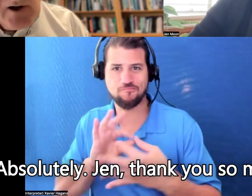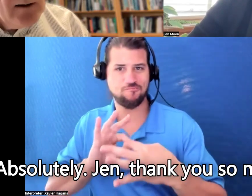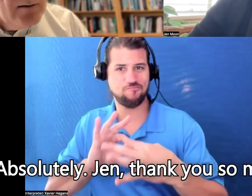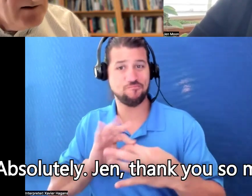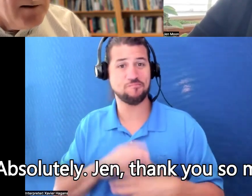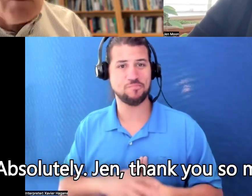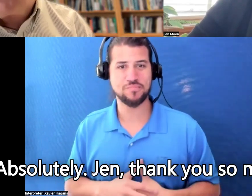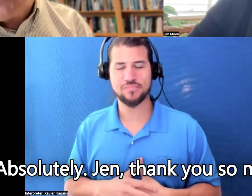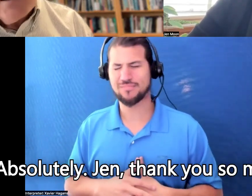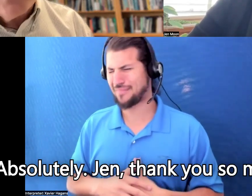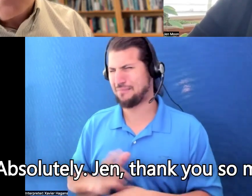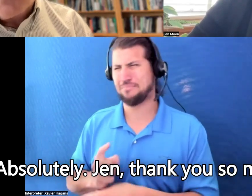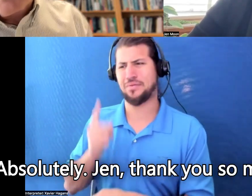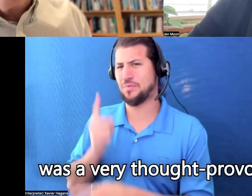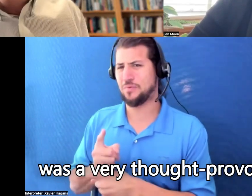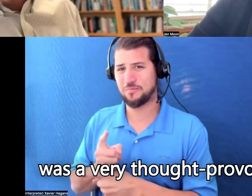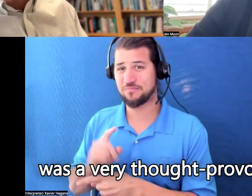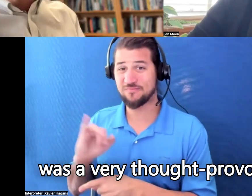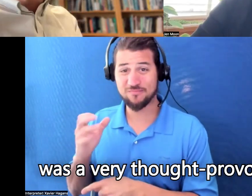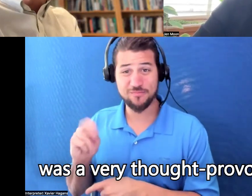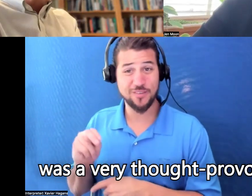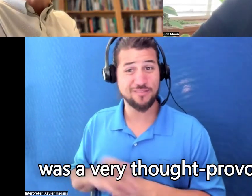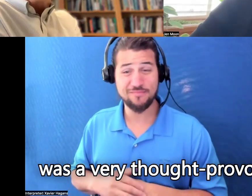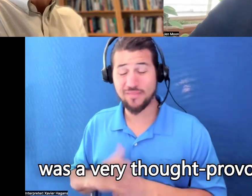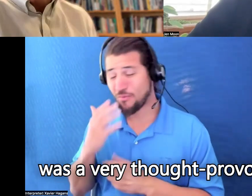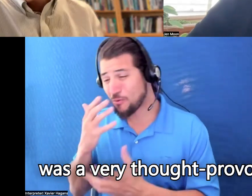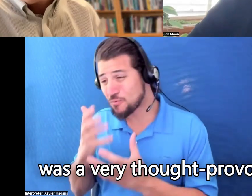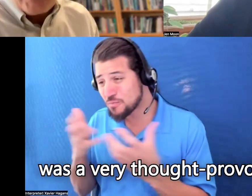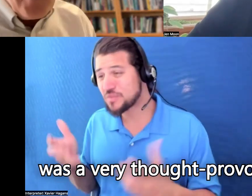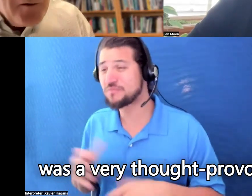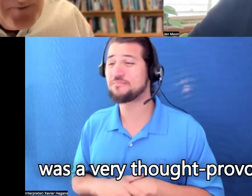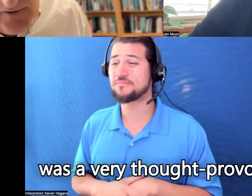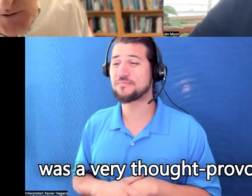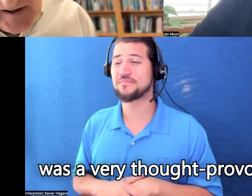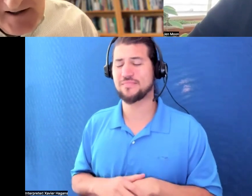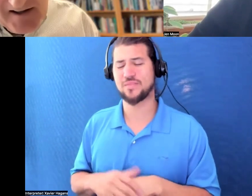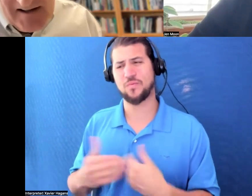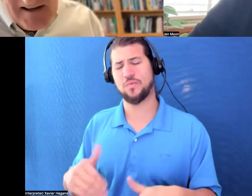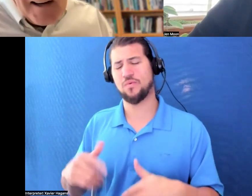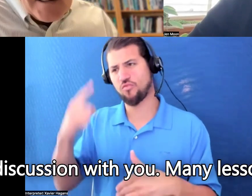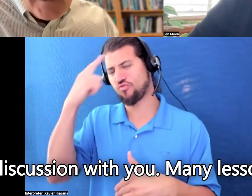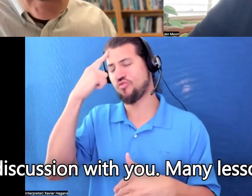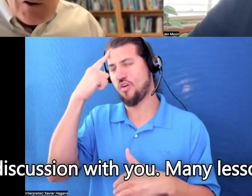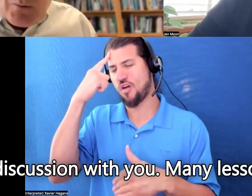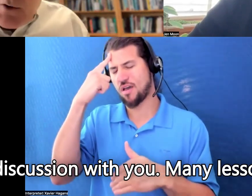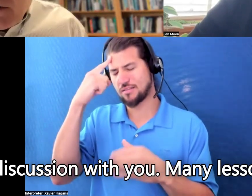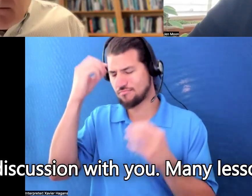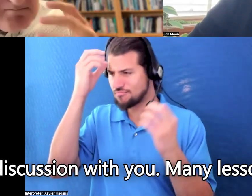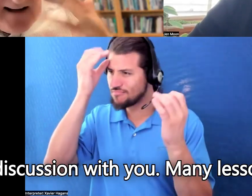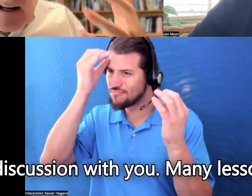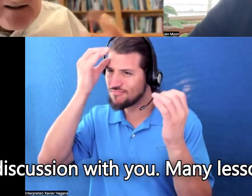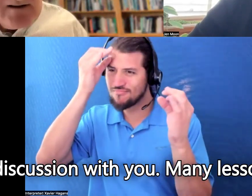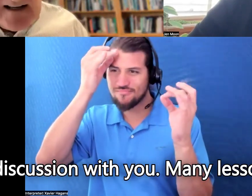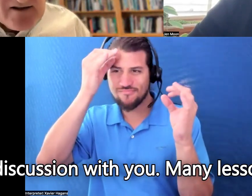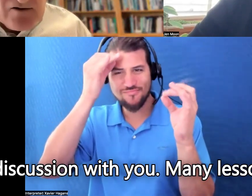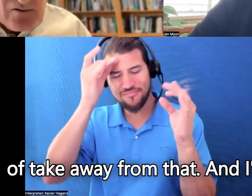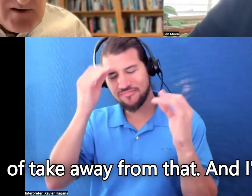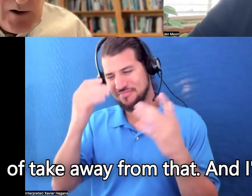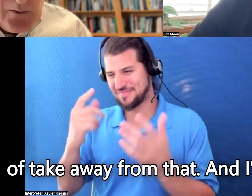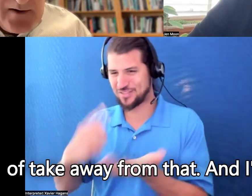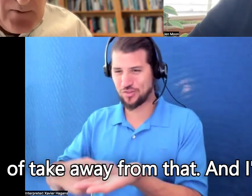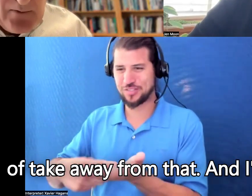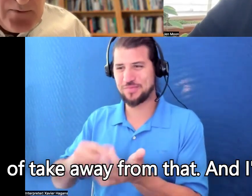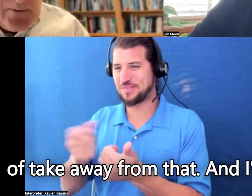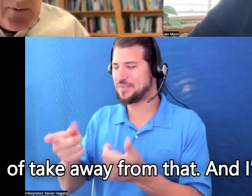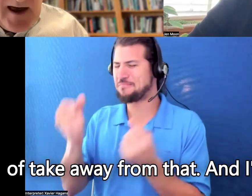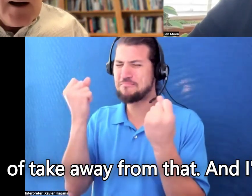Absolutely. Jen, thank you so much. That was Of course. very thought-provoking discussion with you. Many lessons to sort of take